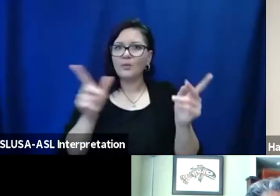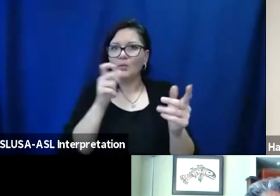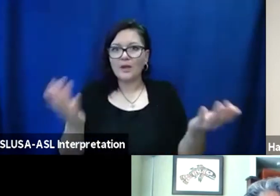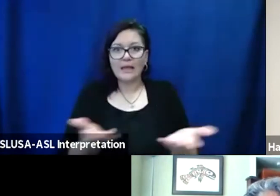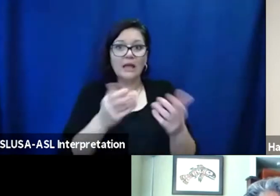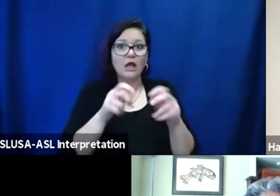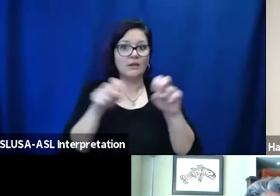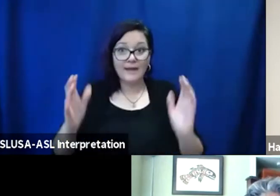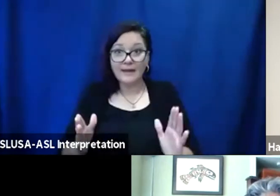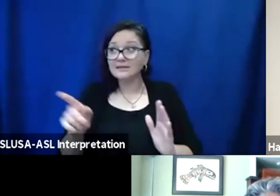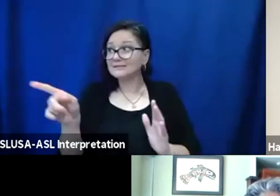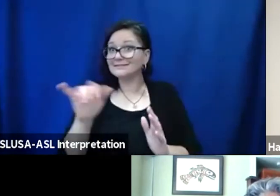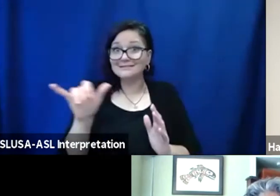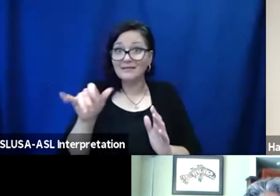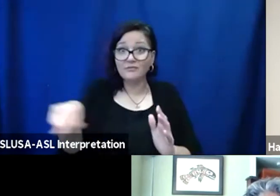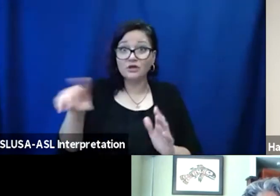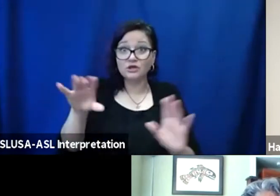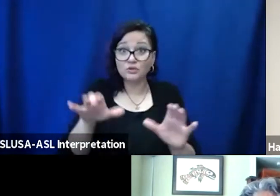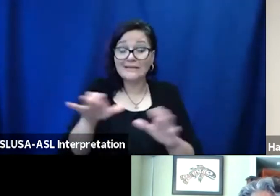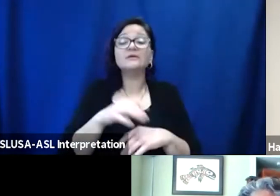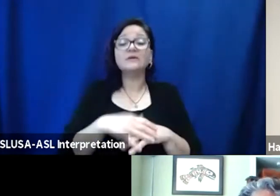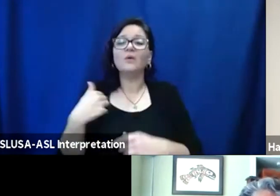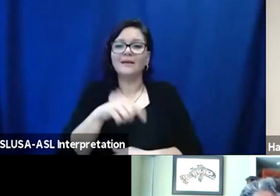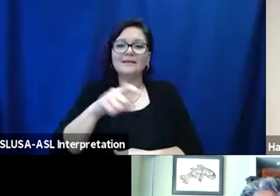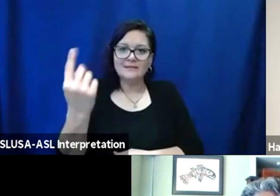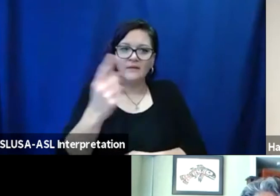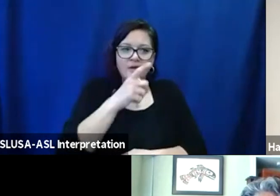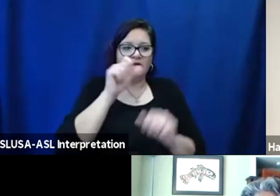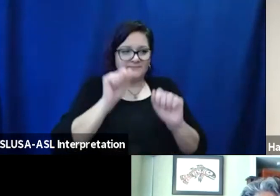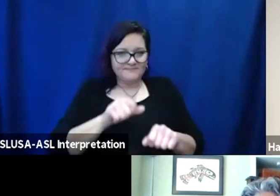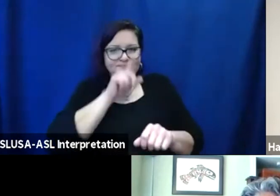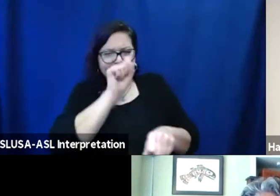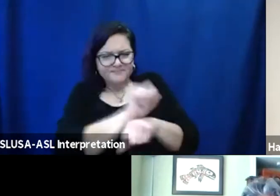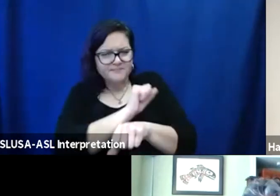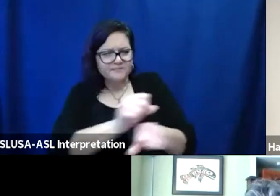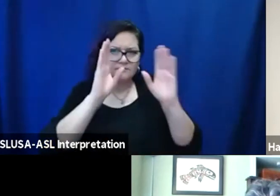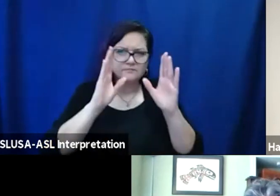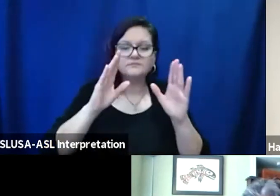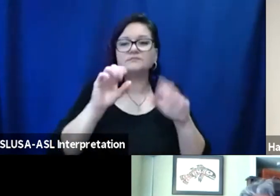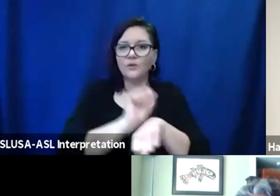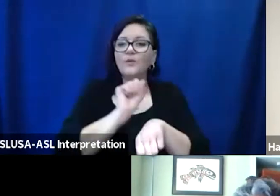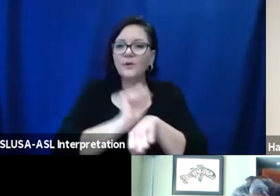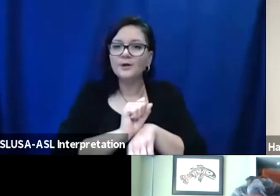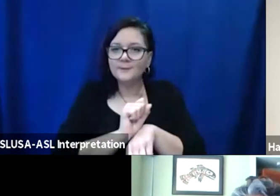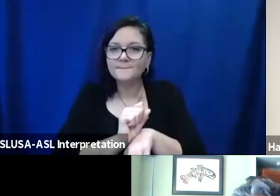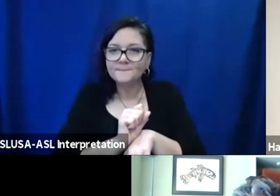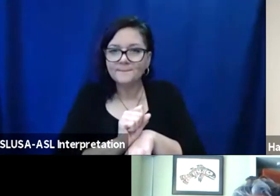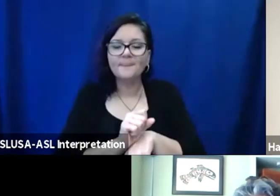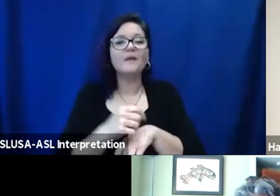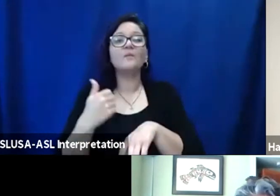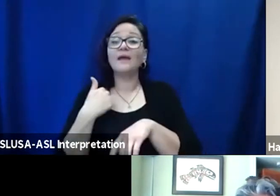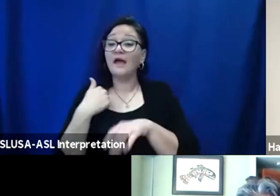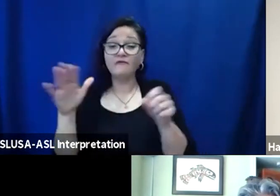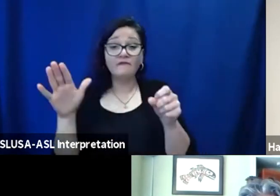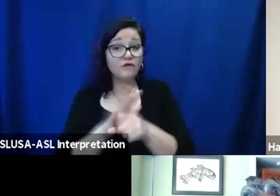panelists are doing such great work, we need somebody to really pay attention to the work. And we have a whole